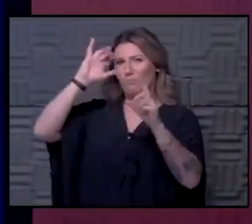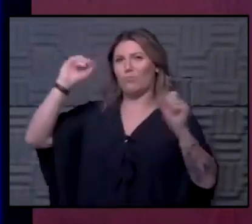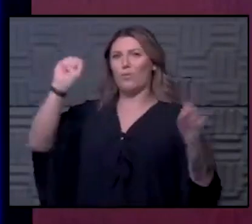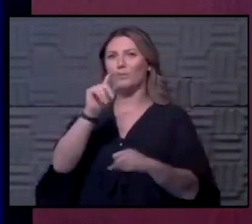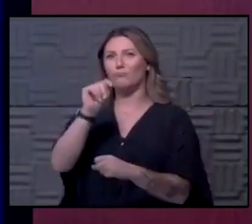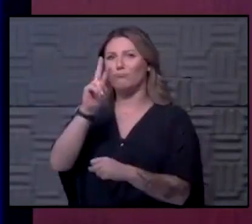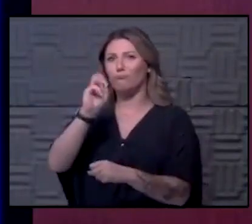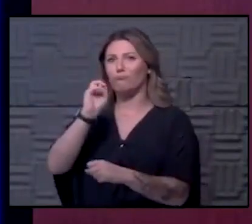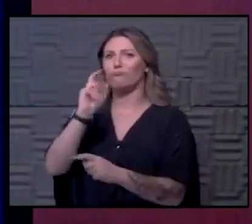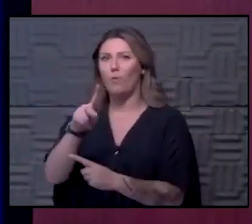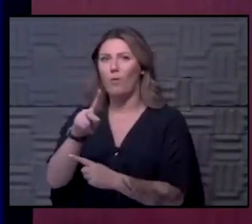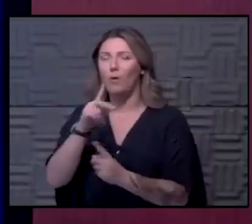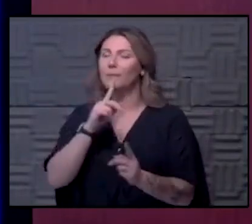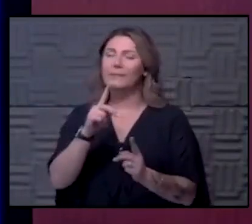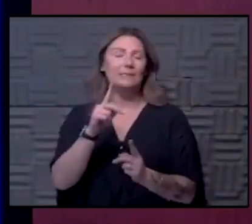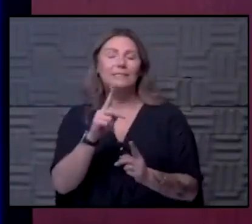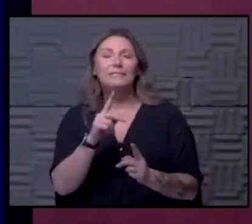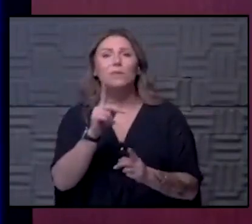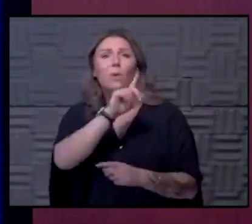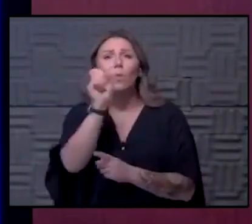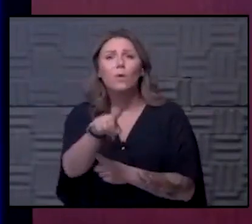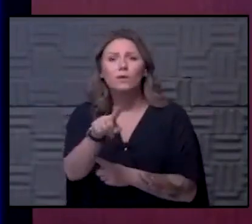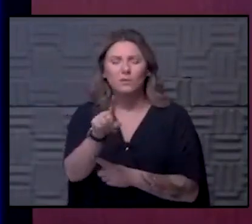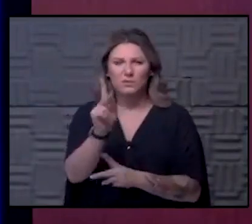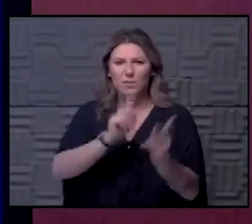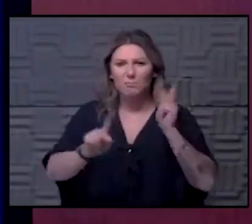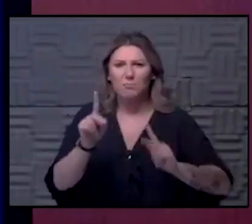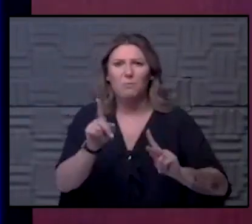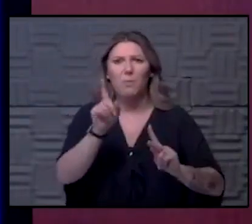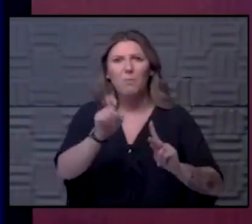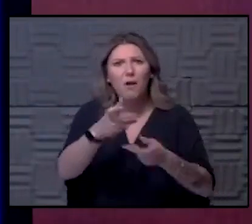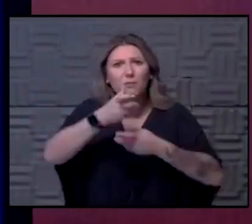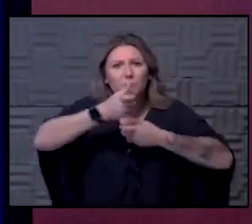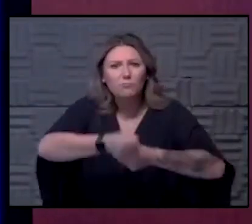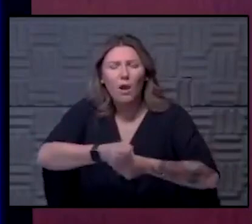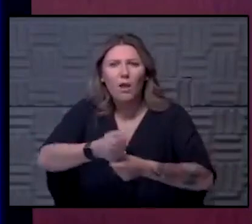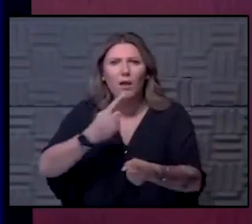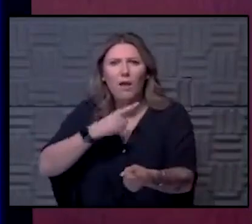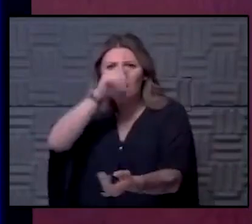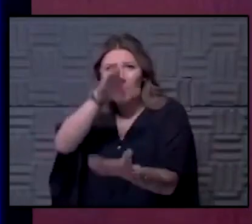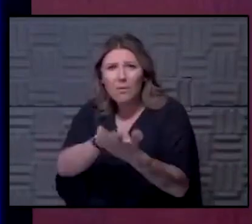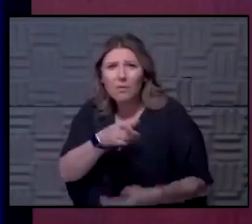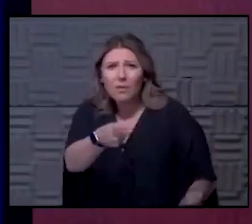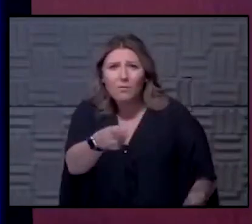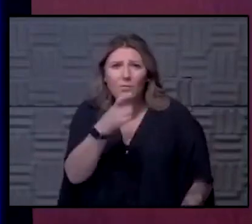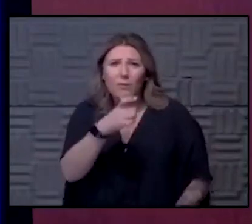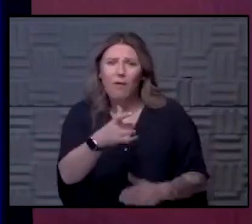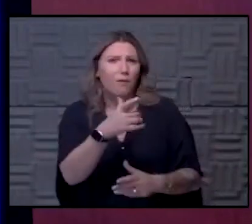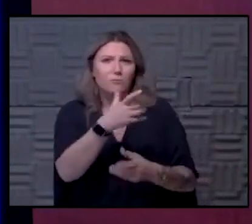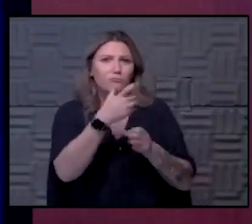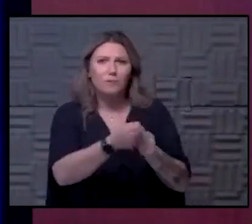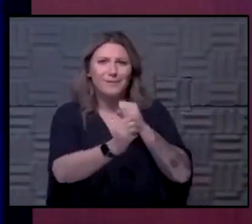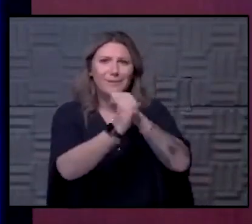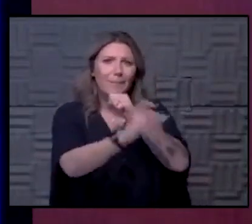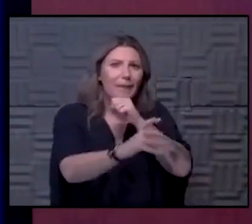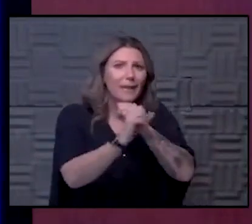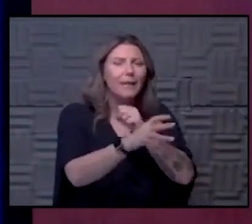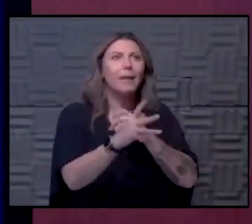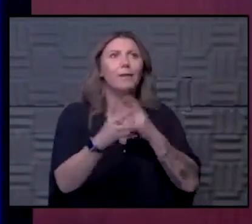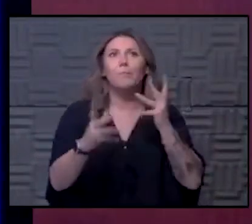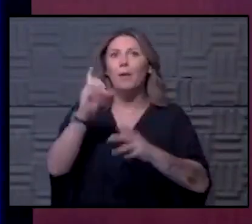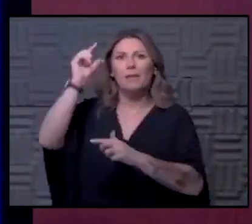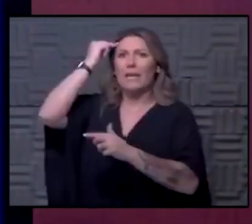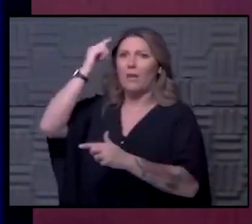of people need to be able to talk to someone who they believe in, because they don't trust the media. They may not trust